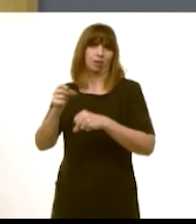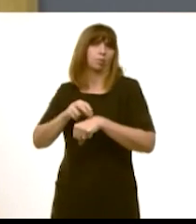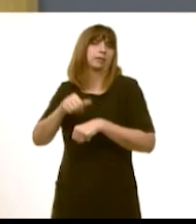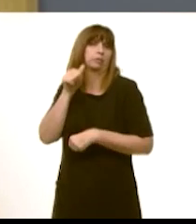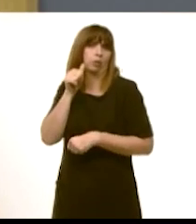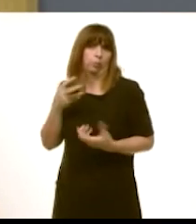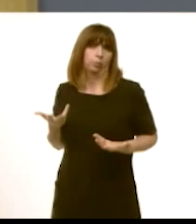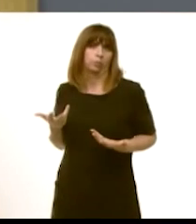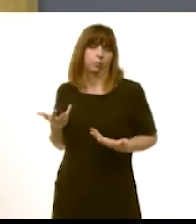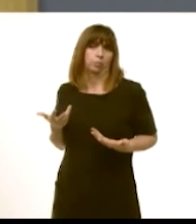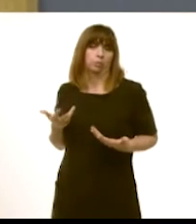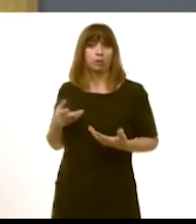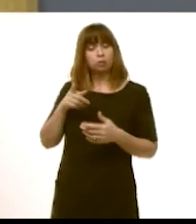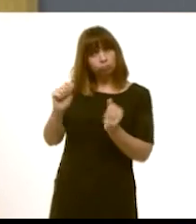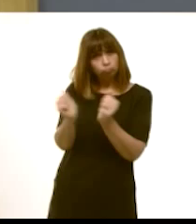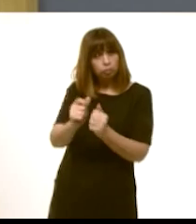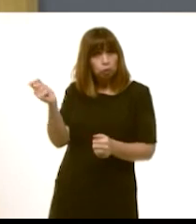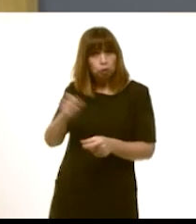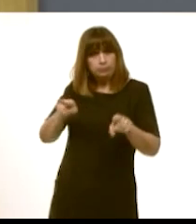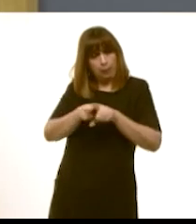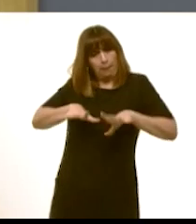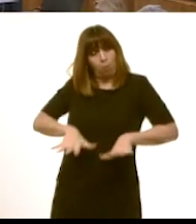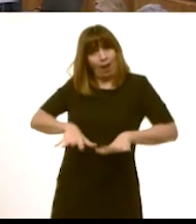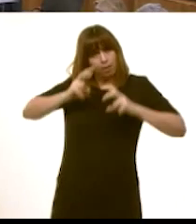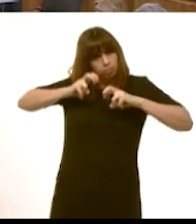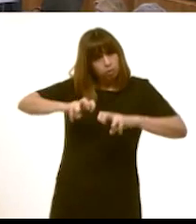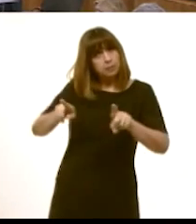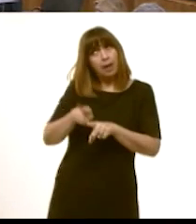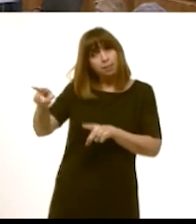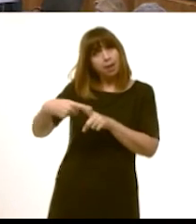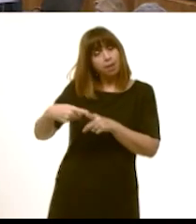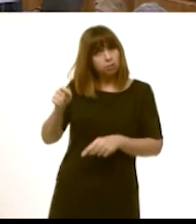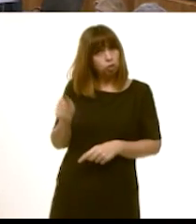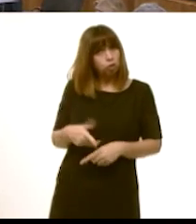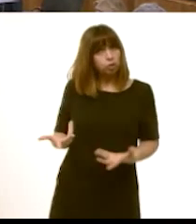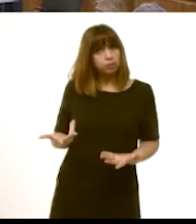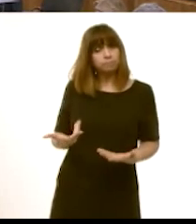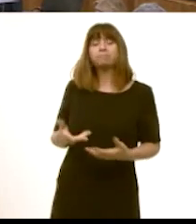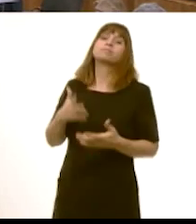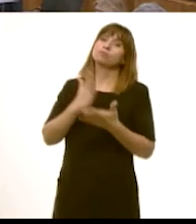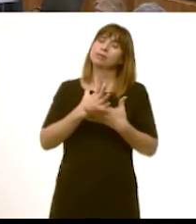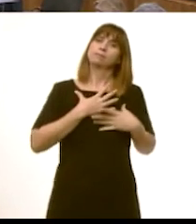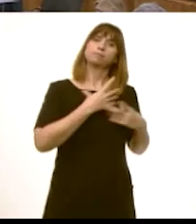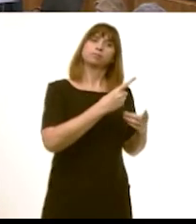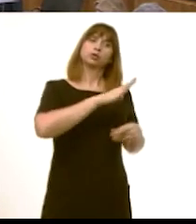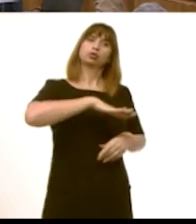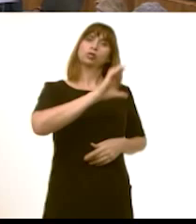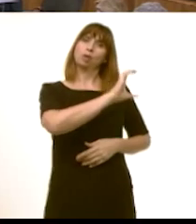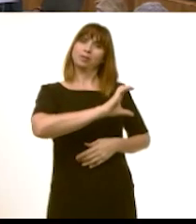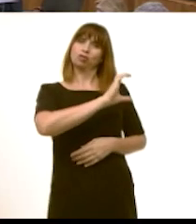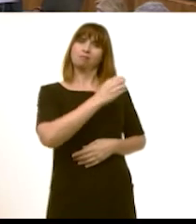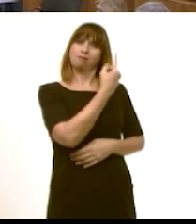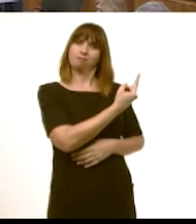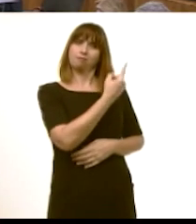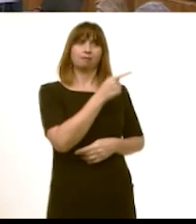you agree that a similar study should be undertaken here in Wales? Well, it's a matter, of course, for the Children's Commissioner, acting as